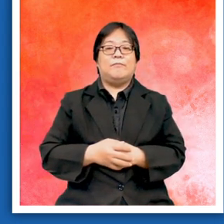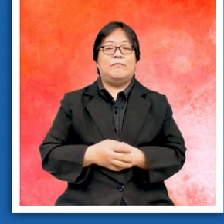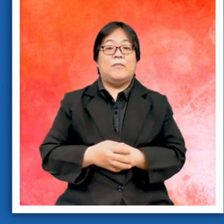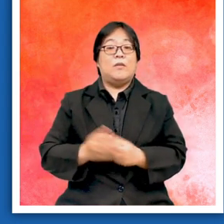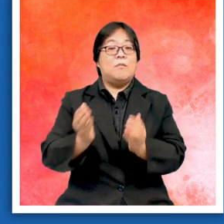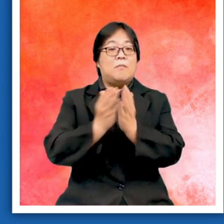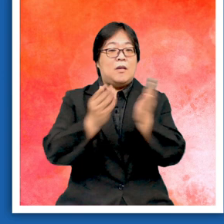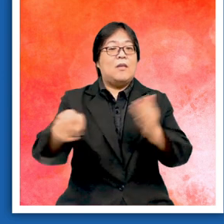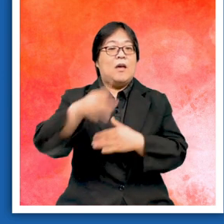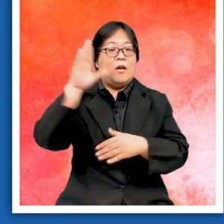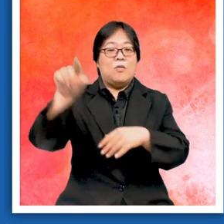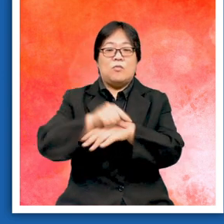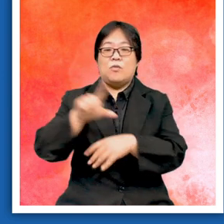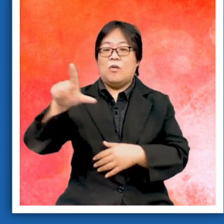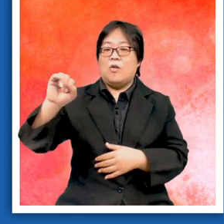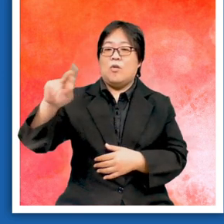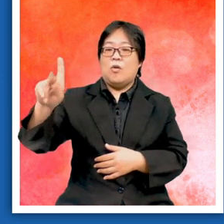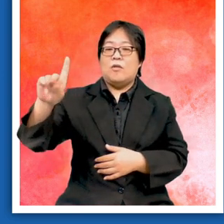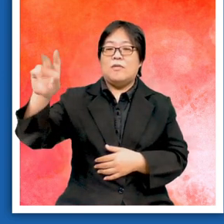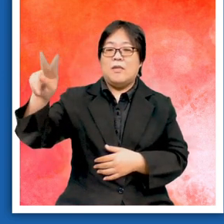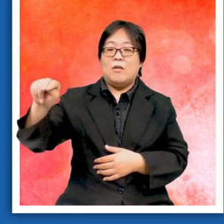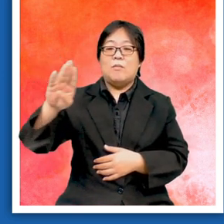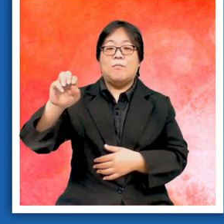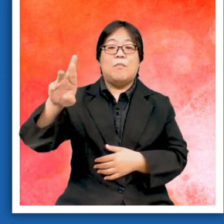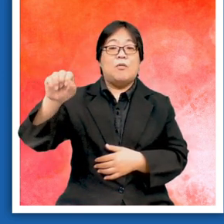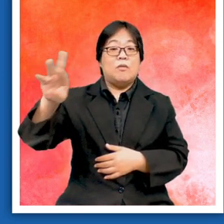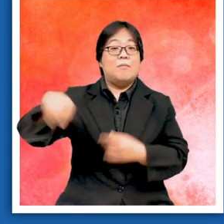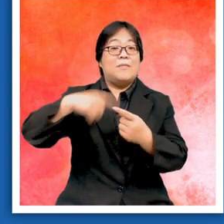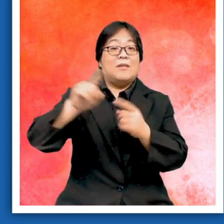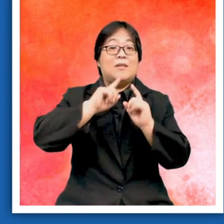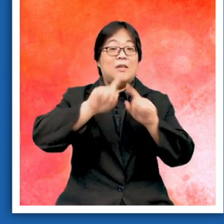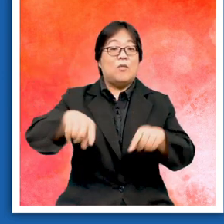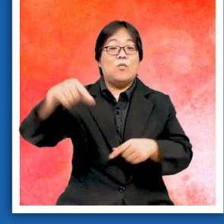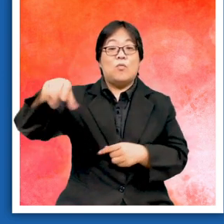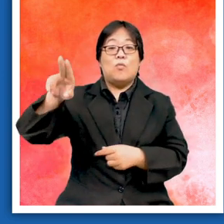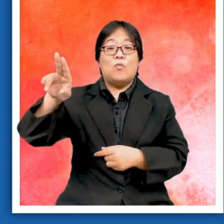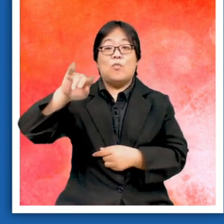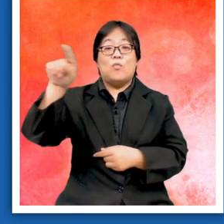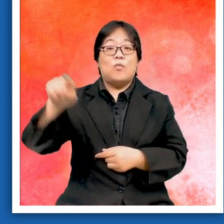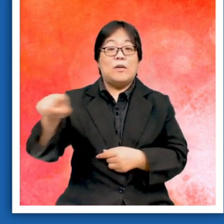using a lockdown browser when they're taking up the quiz.